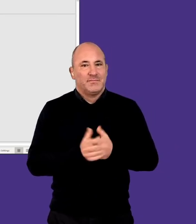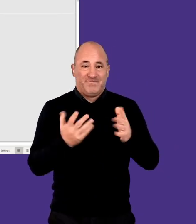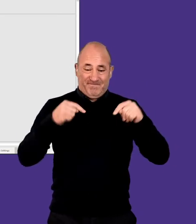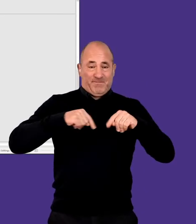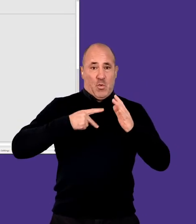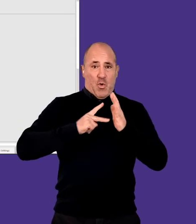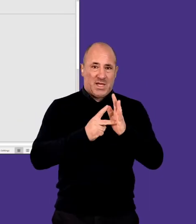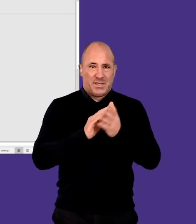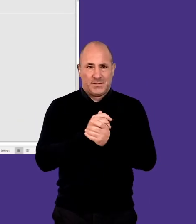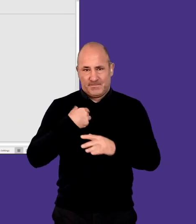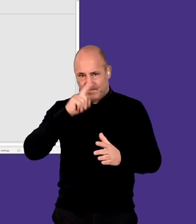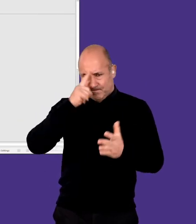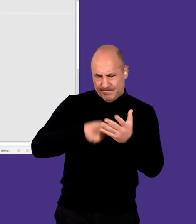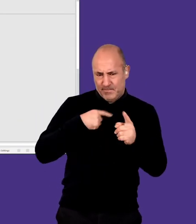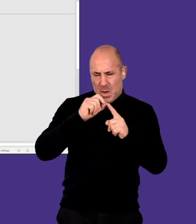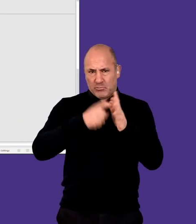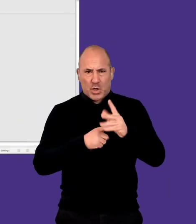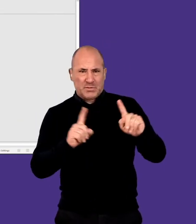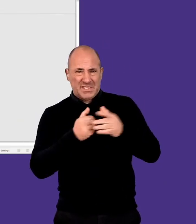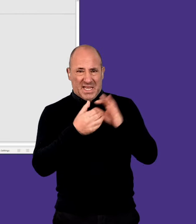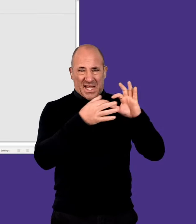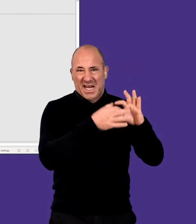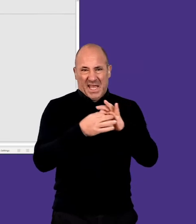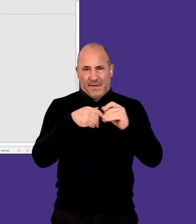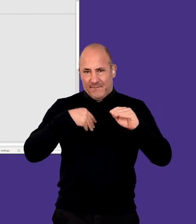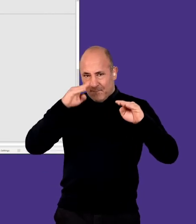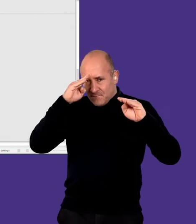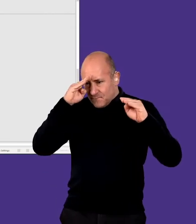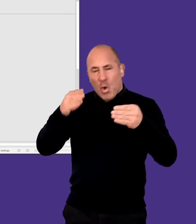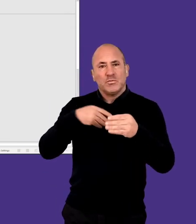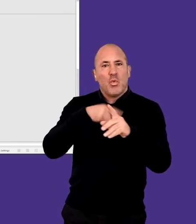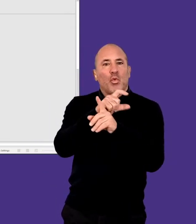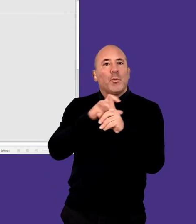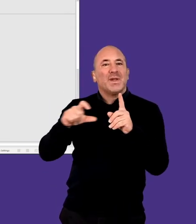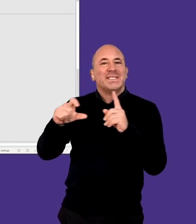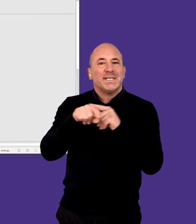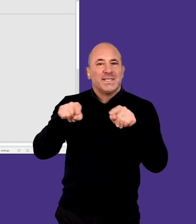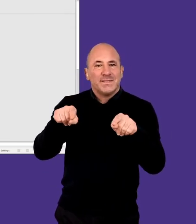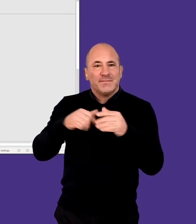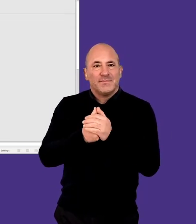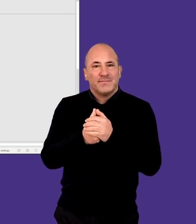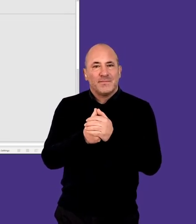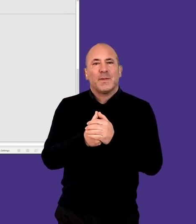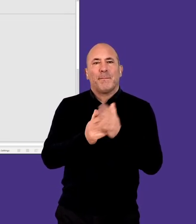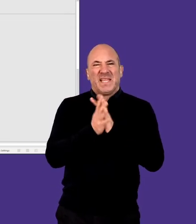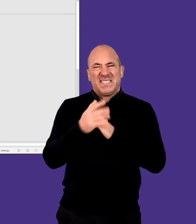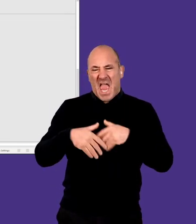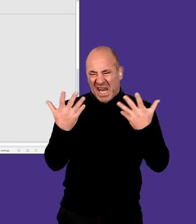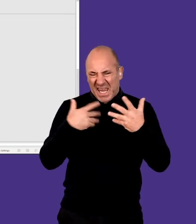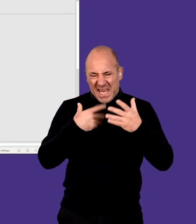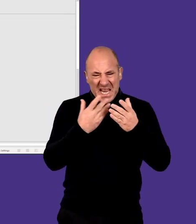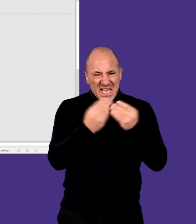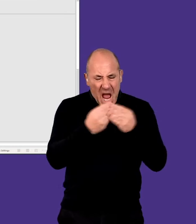And within this organisation, we've decided to do a project which is linked to our focus on communities, and